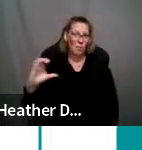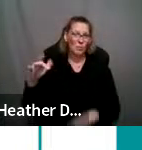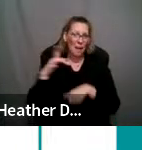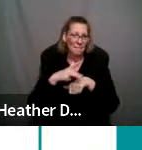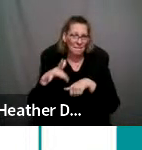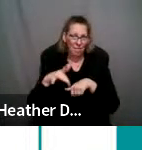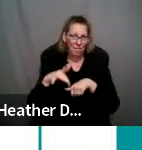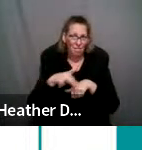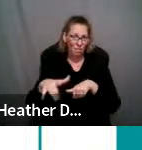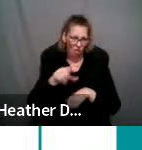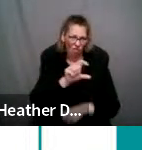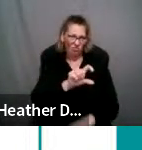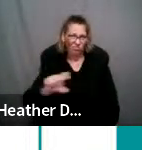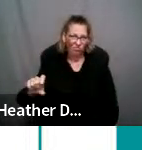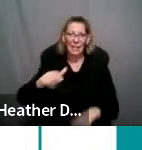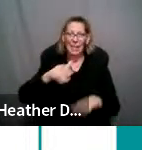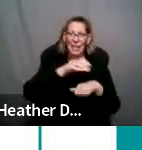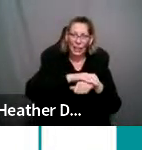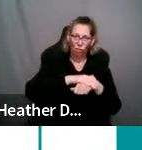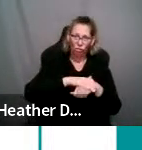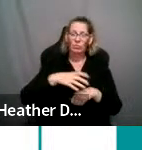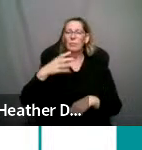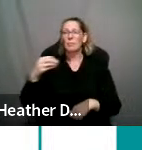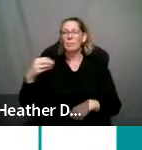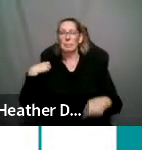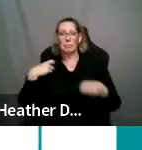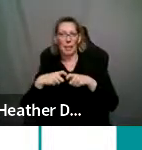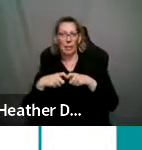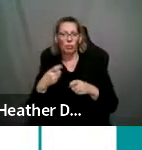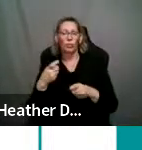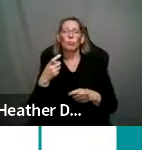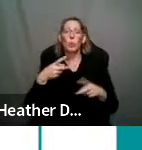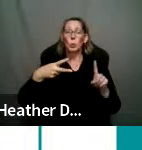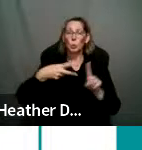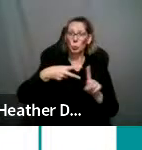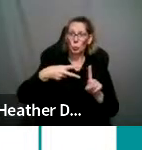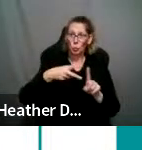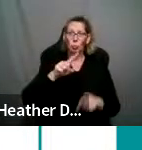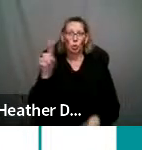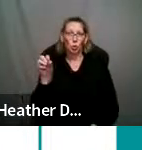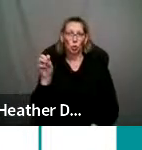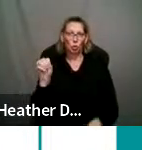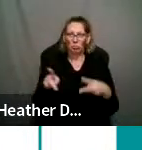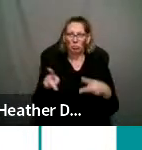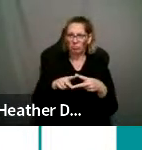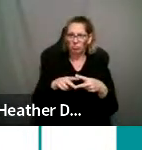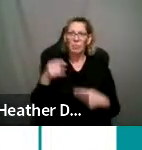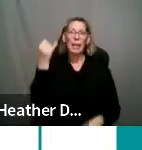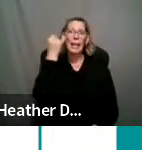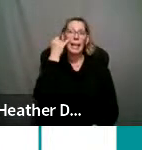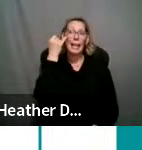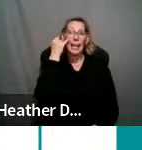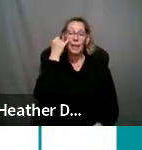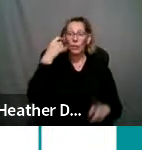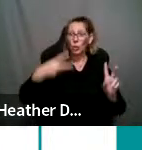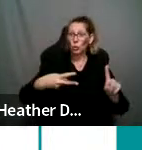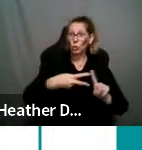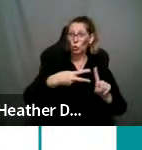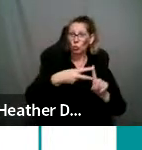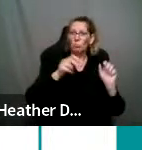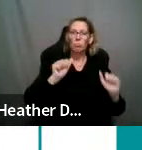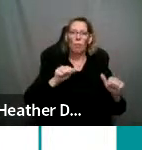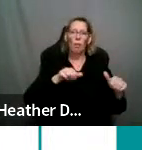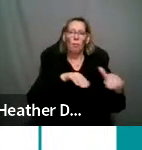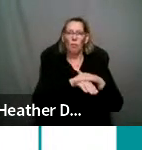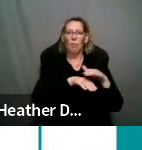and Spanish. Those are available both within Zoom and YouTube. If you're on YouTube, you're able to access those